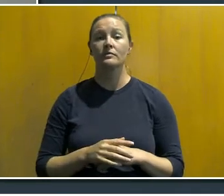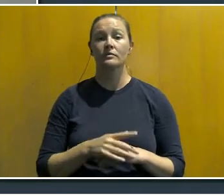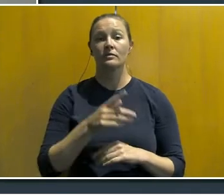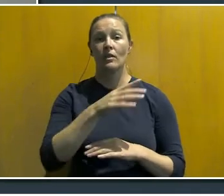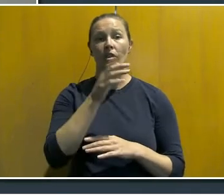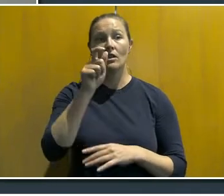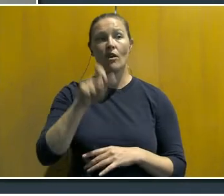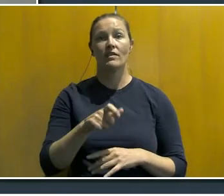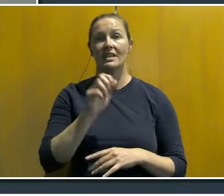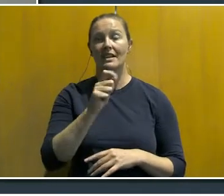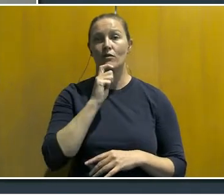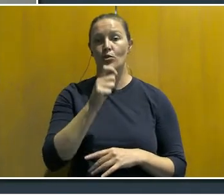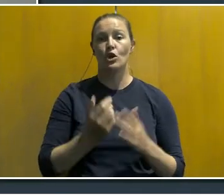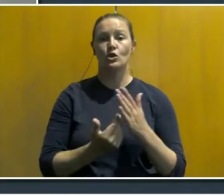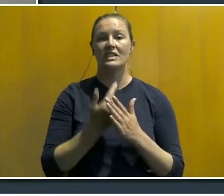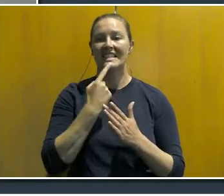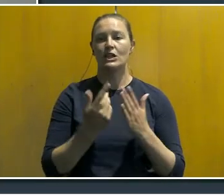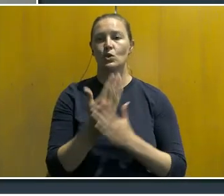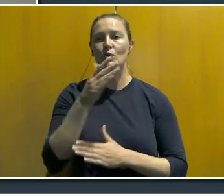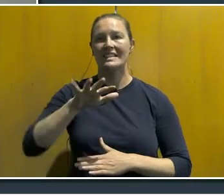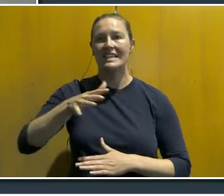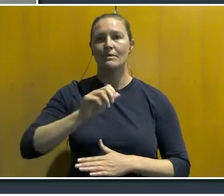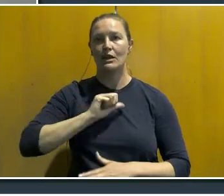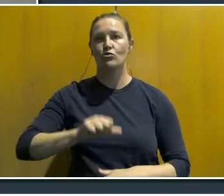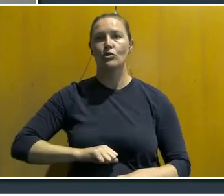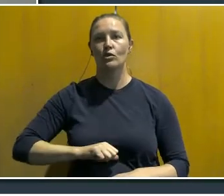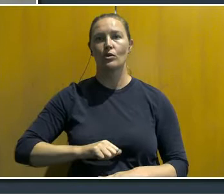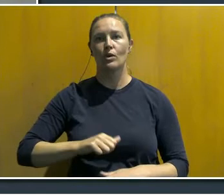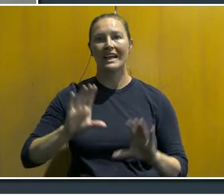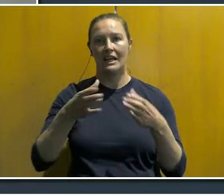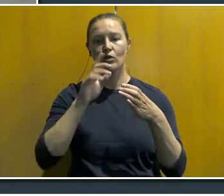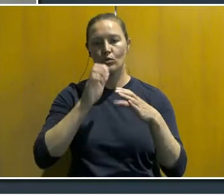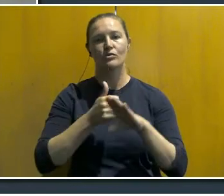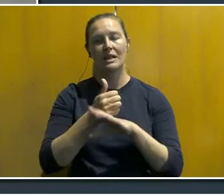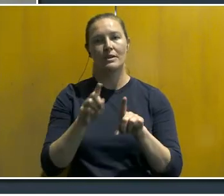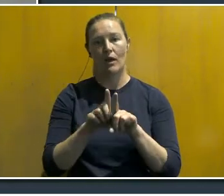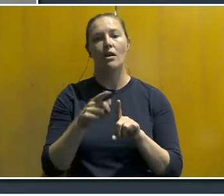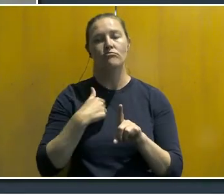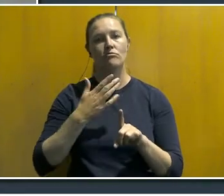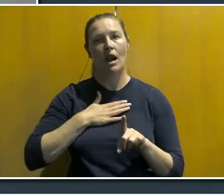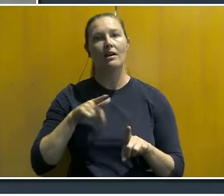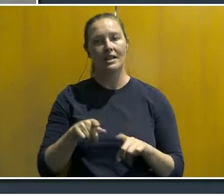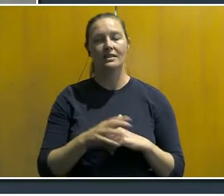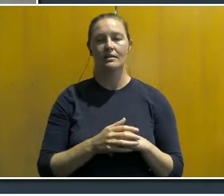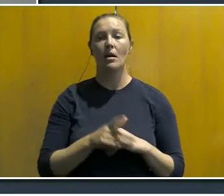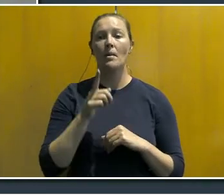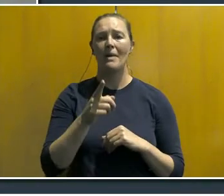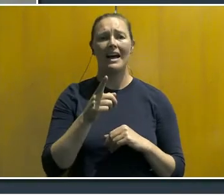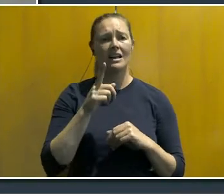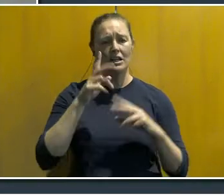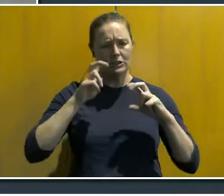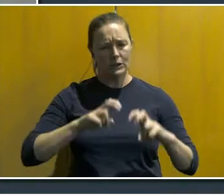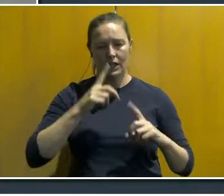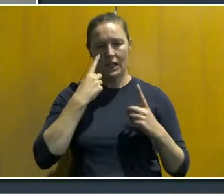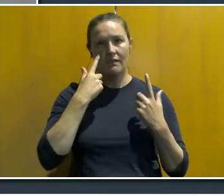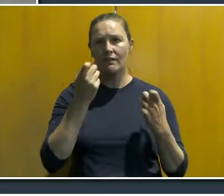new semi-rural category be added, which is commended. However, what I can't locate is an explanation as